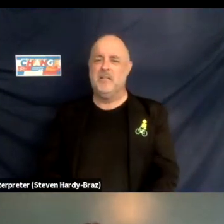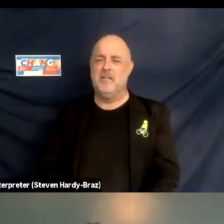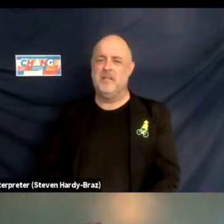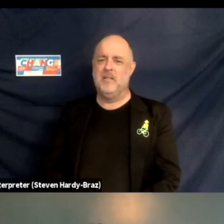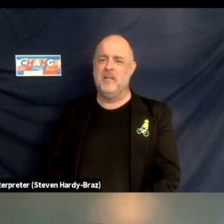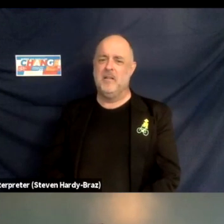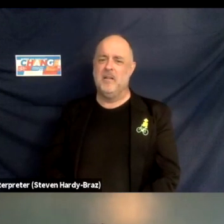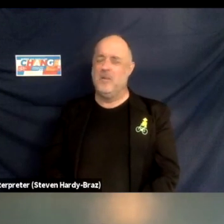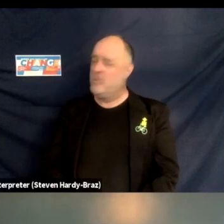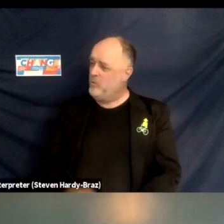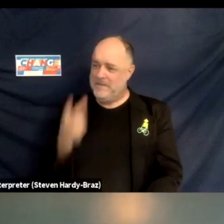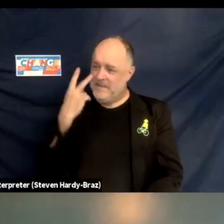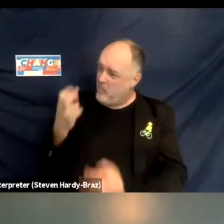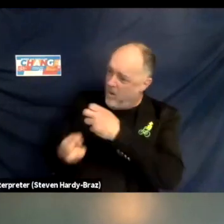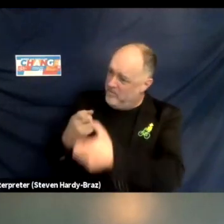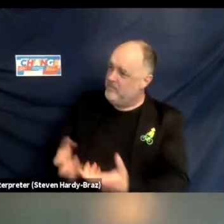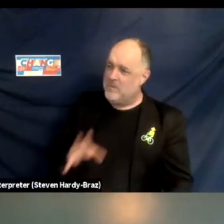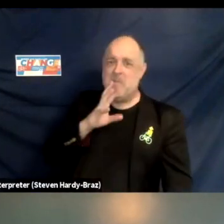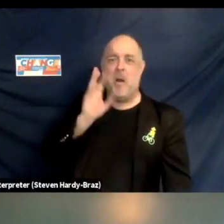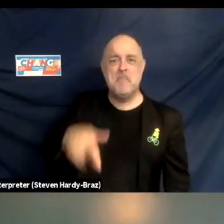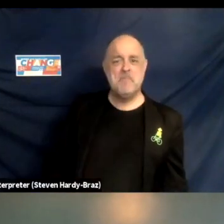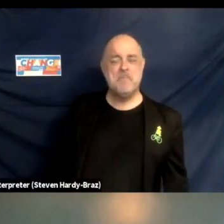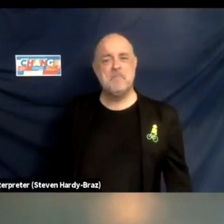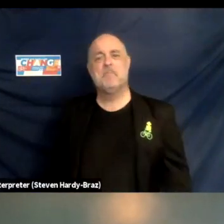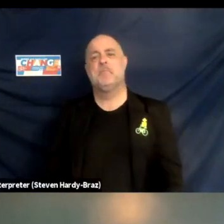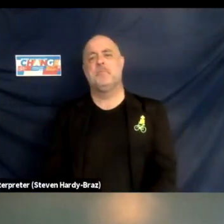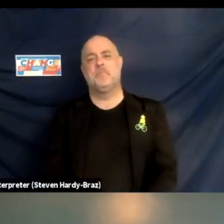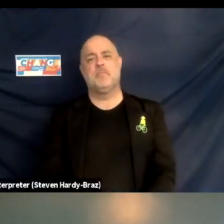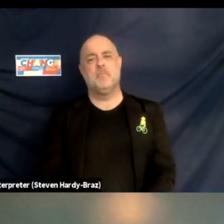more often. We also need you to